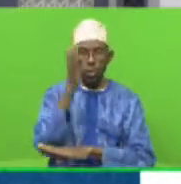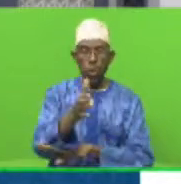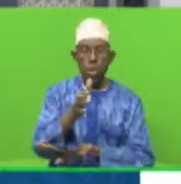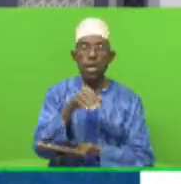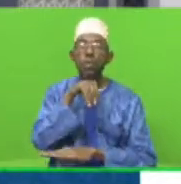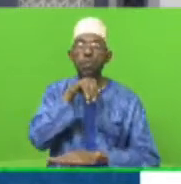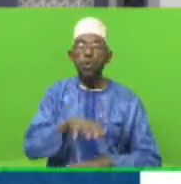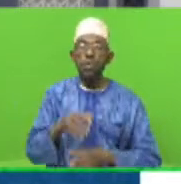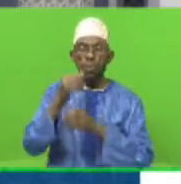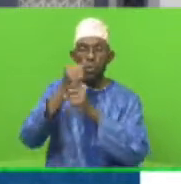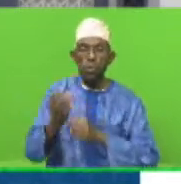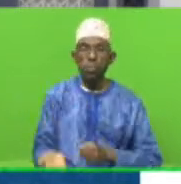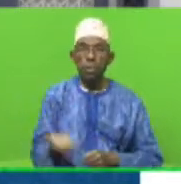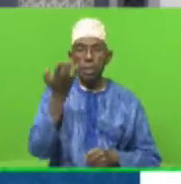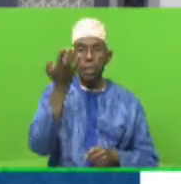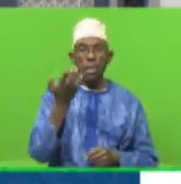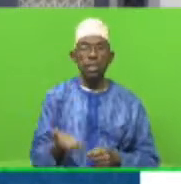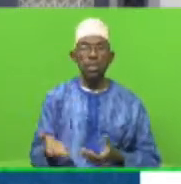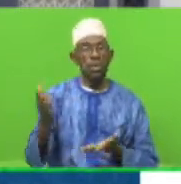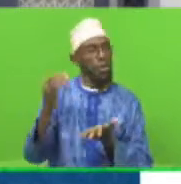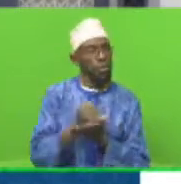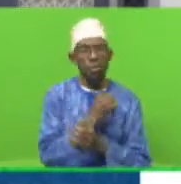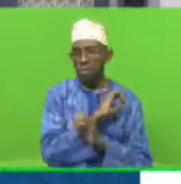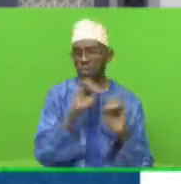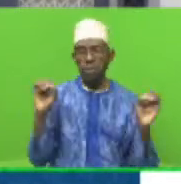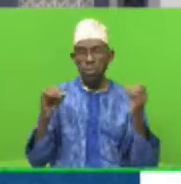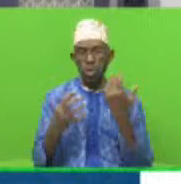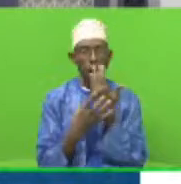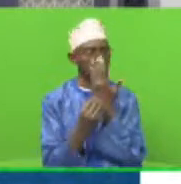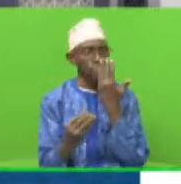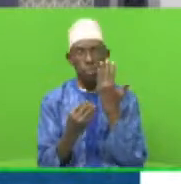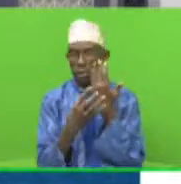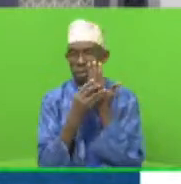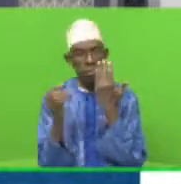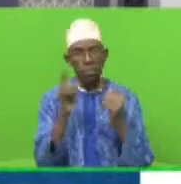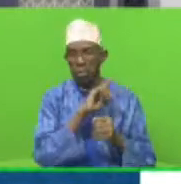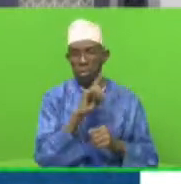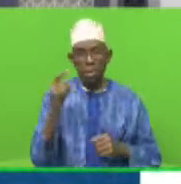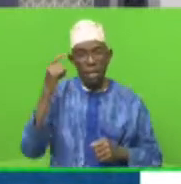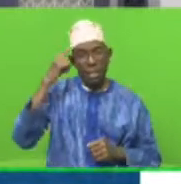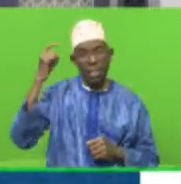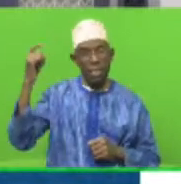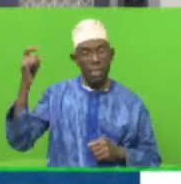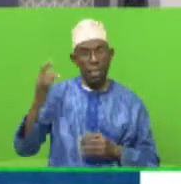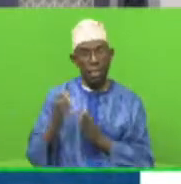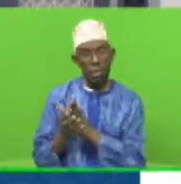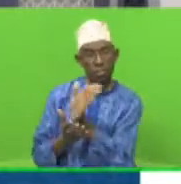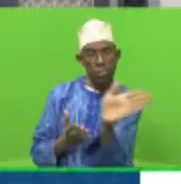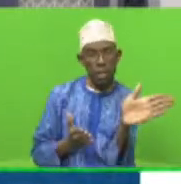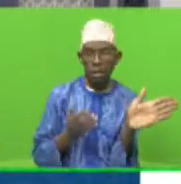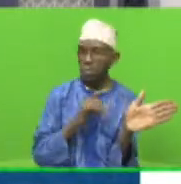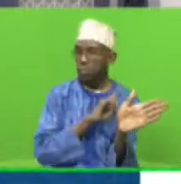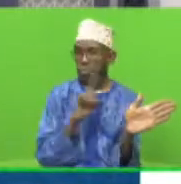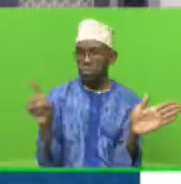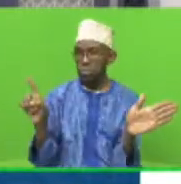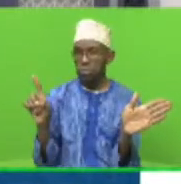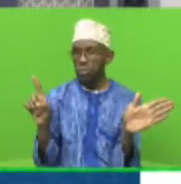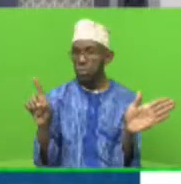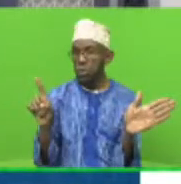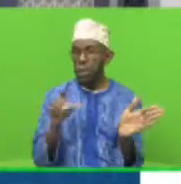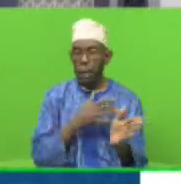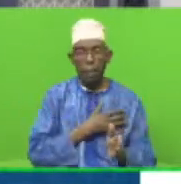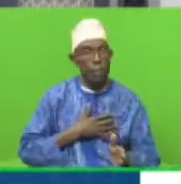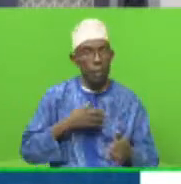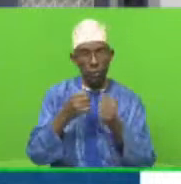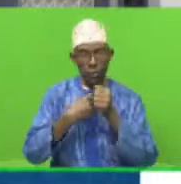alaihi wasallam. It is not an innovation. You did not think and just imagine this is how Allah subhanahu wa ta'ala would be pleased with